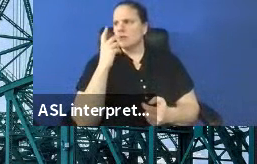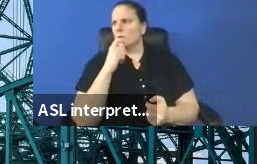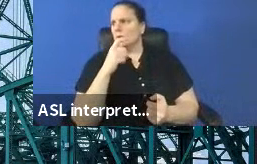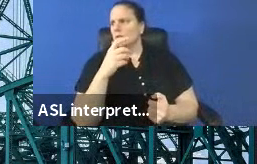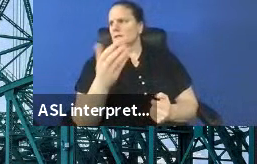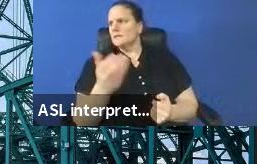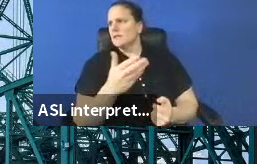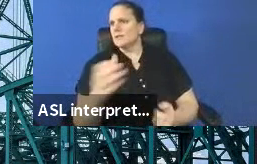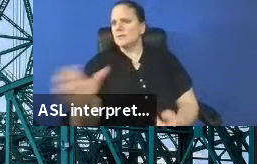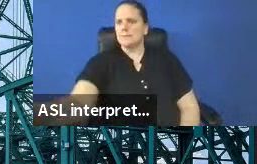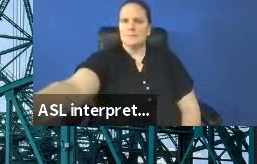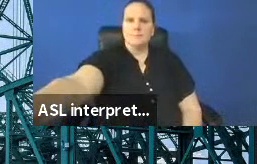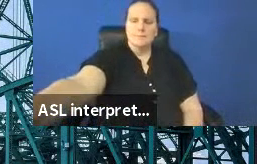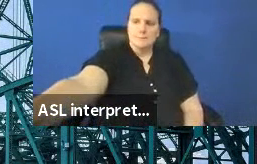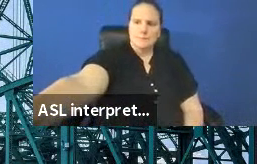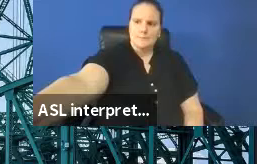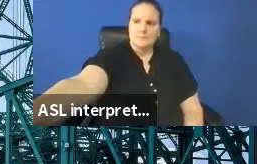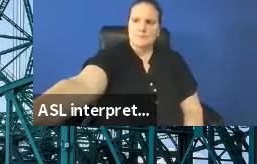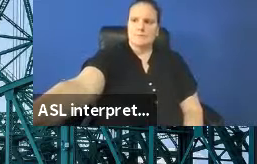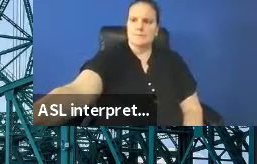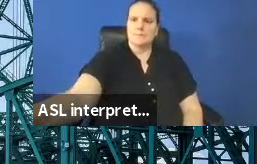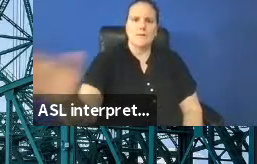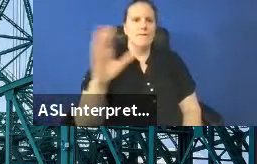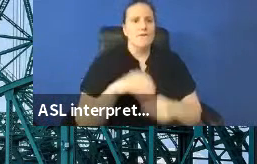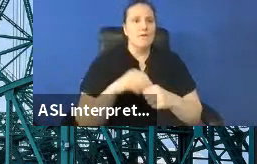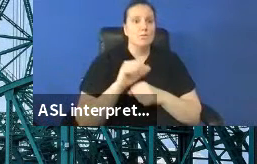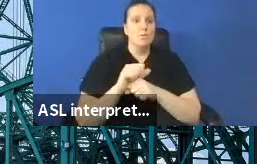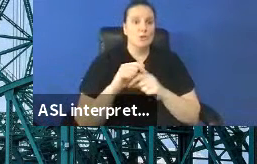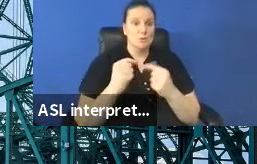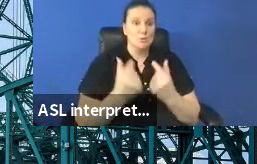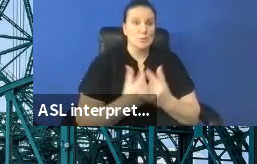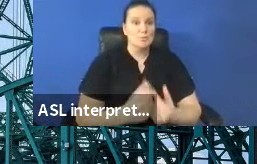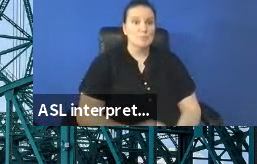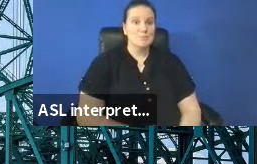who's part of the working group.